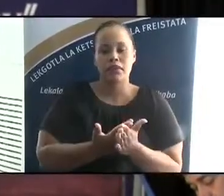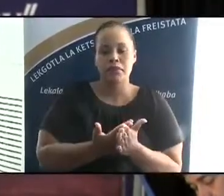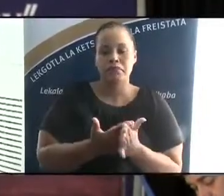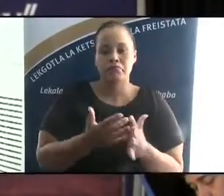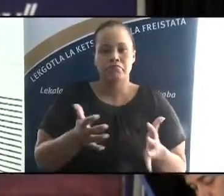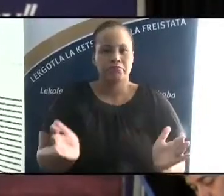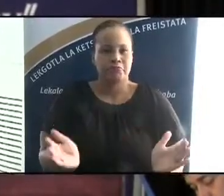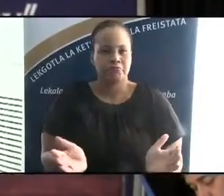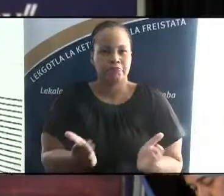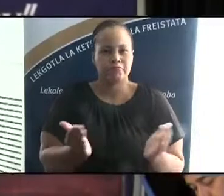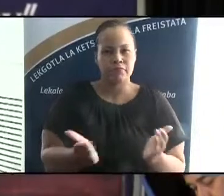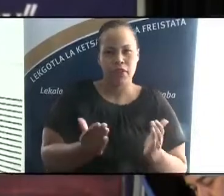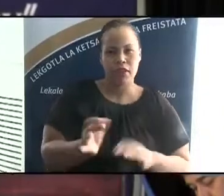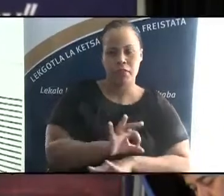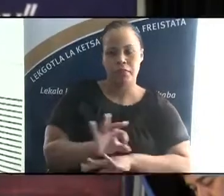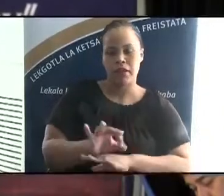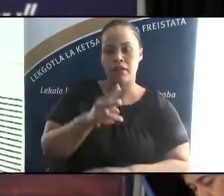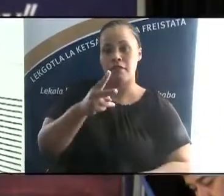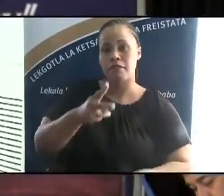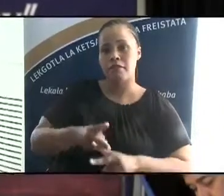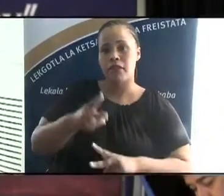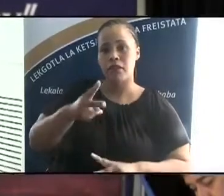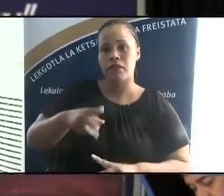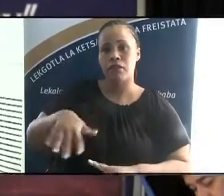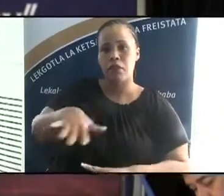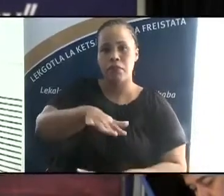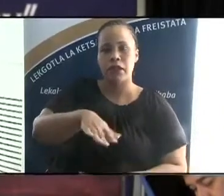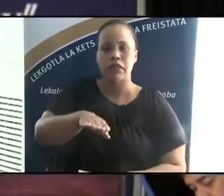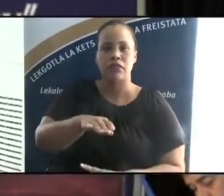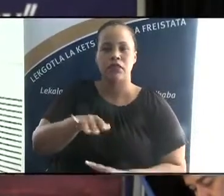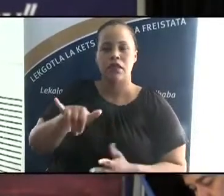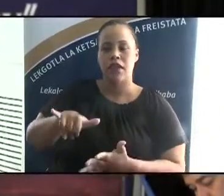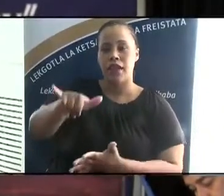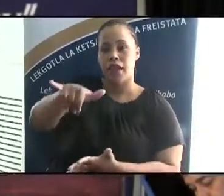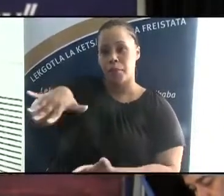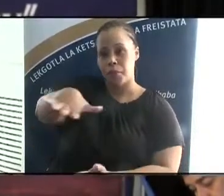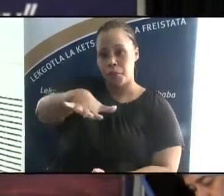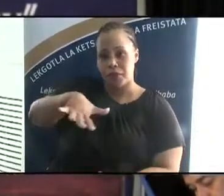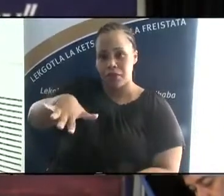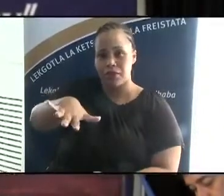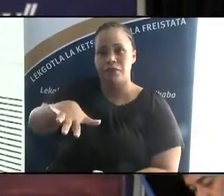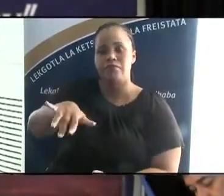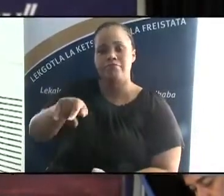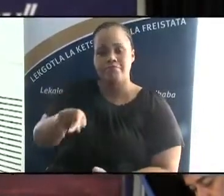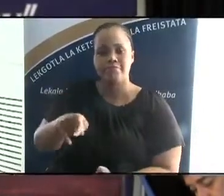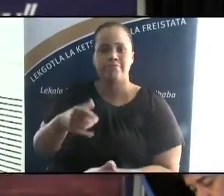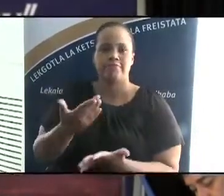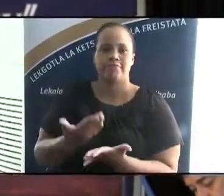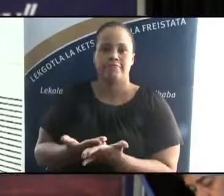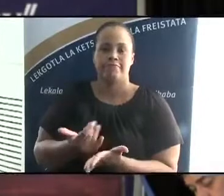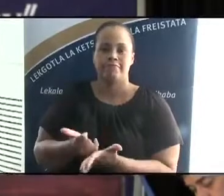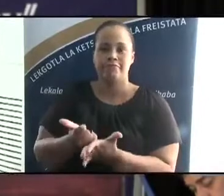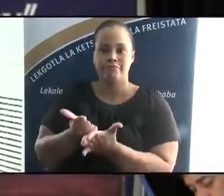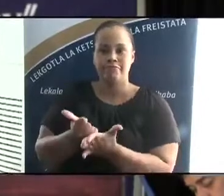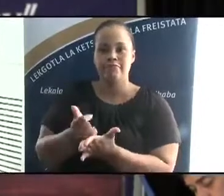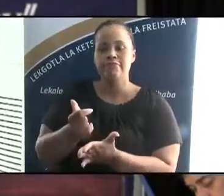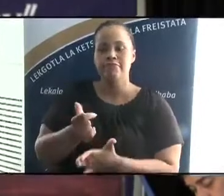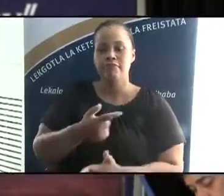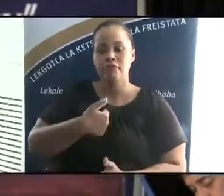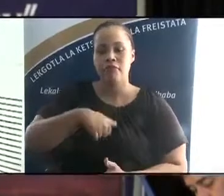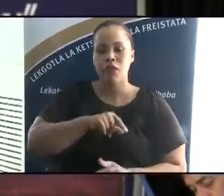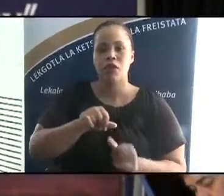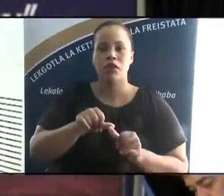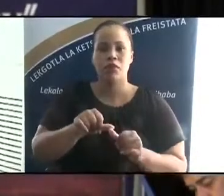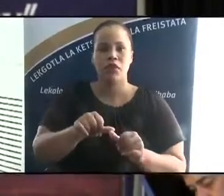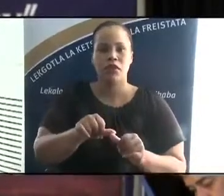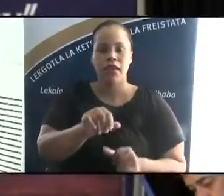the finalization of plans for the cargo port at Braam Fisher International Airport. It will continue with the investment of the